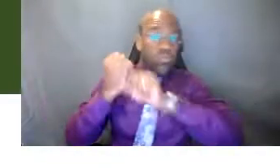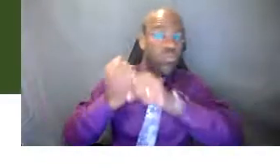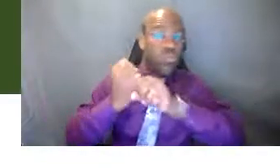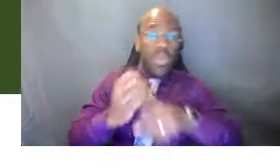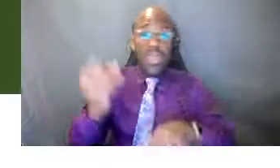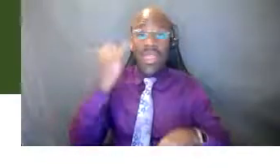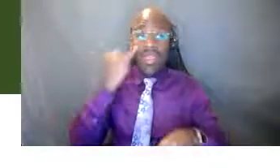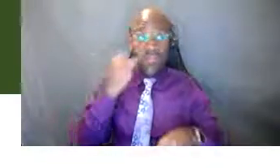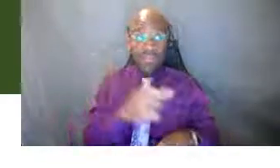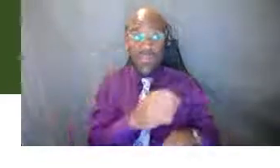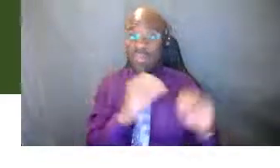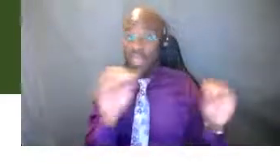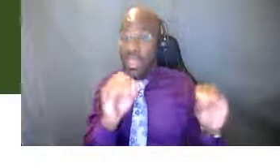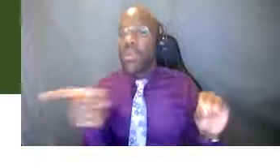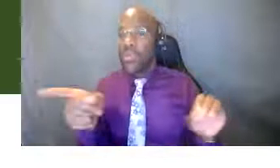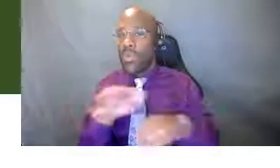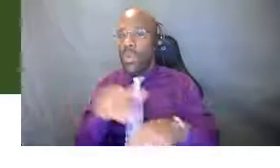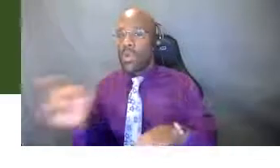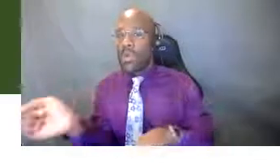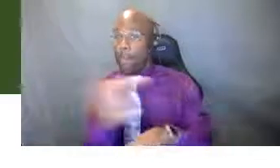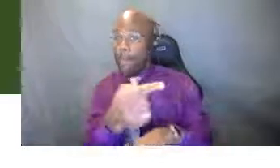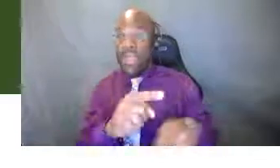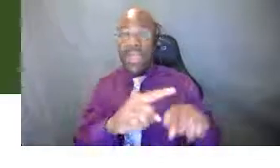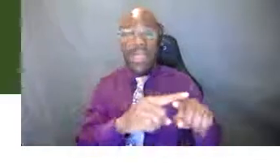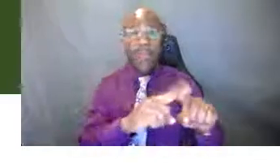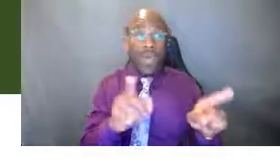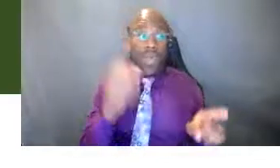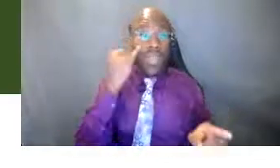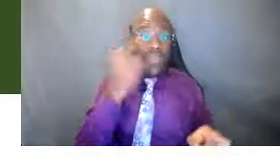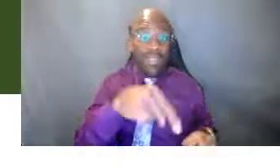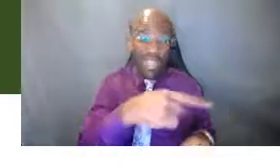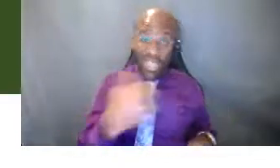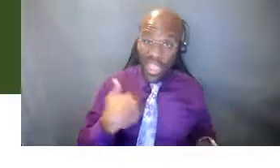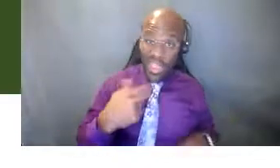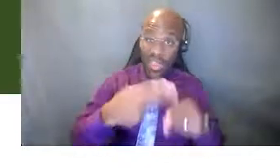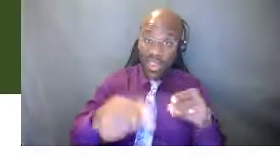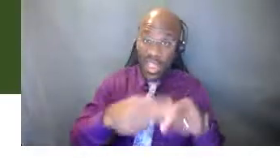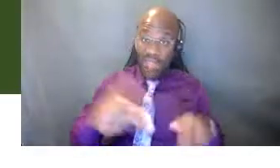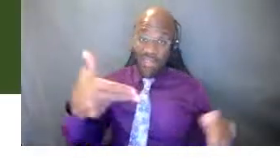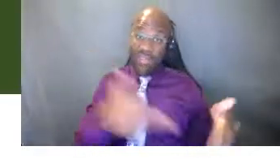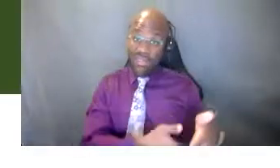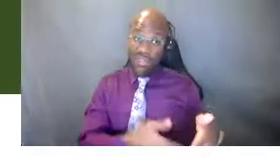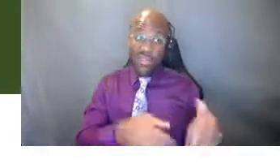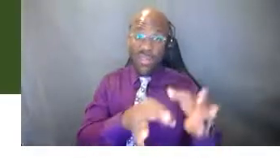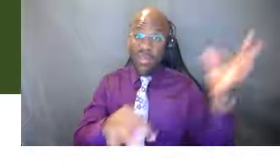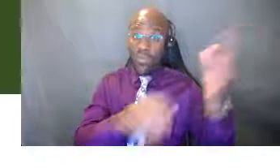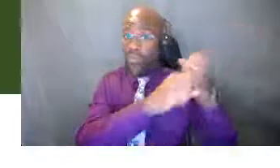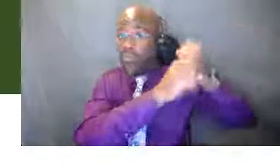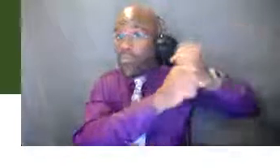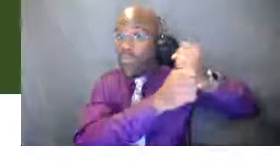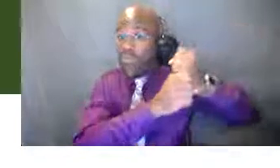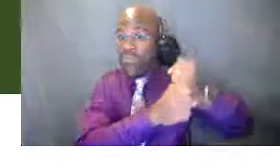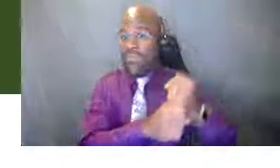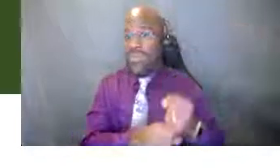weapon present, mobile crisis would transfer that call to the police. But if there is not a